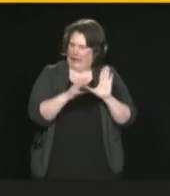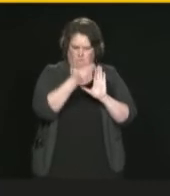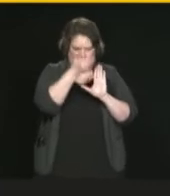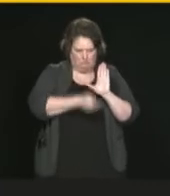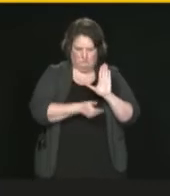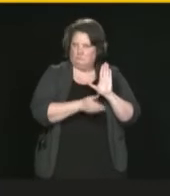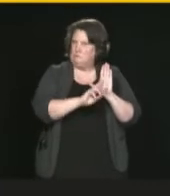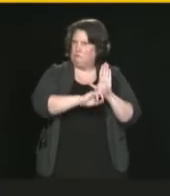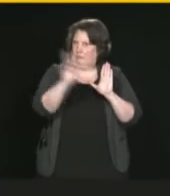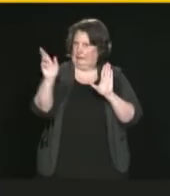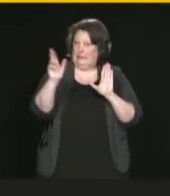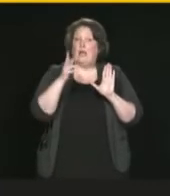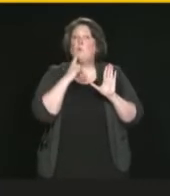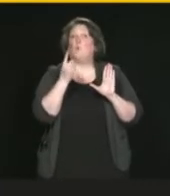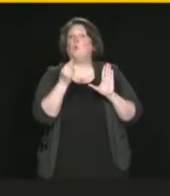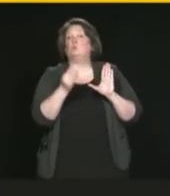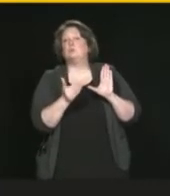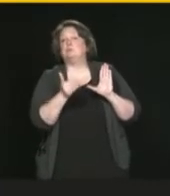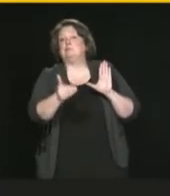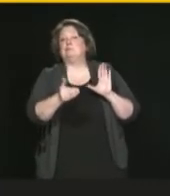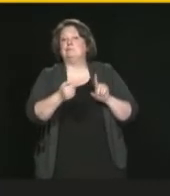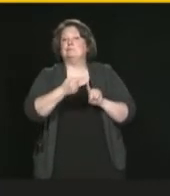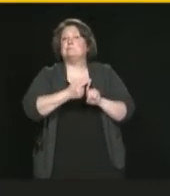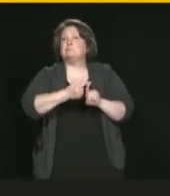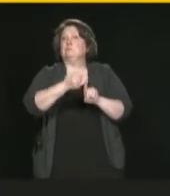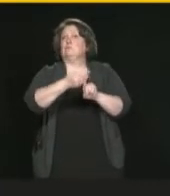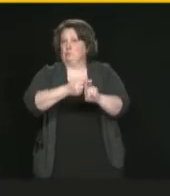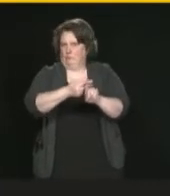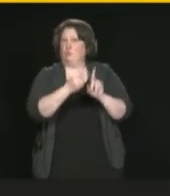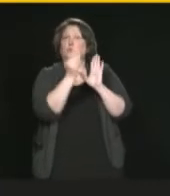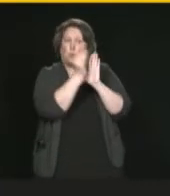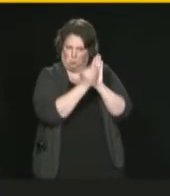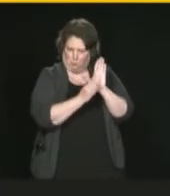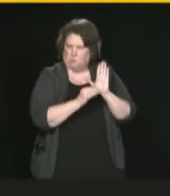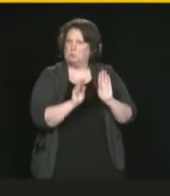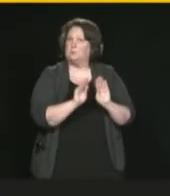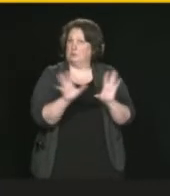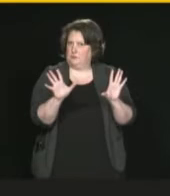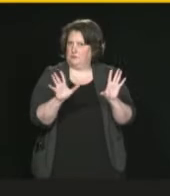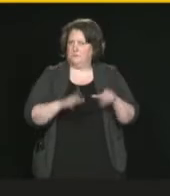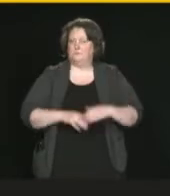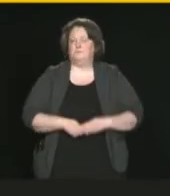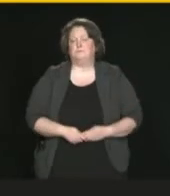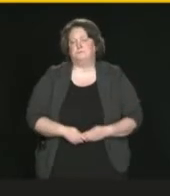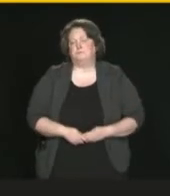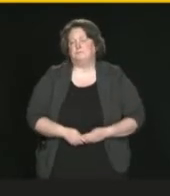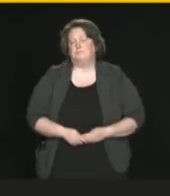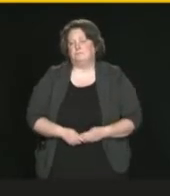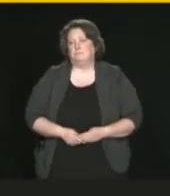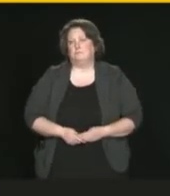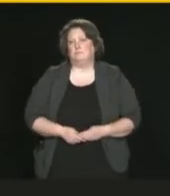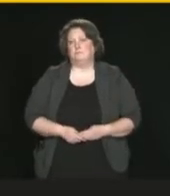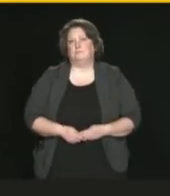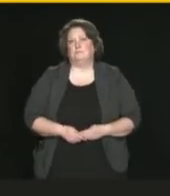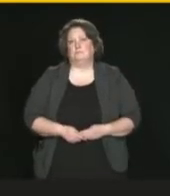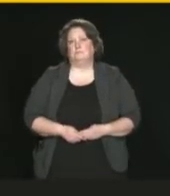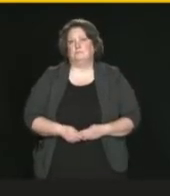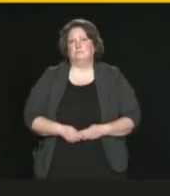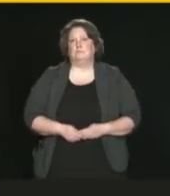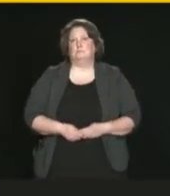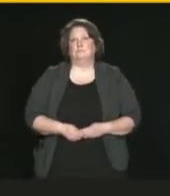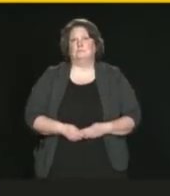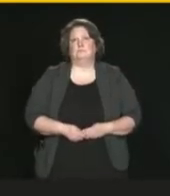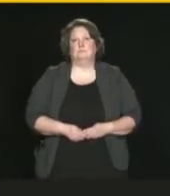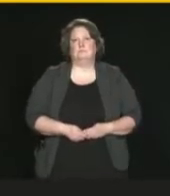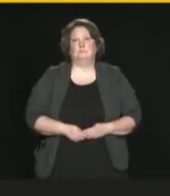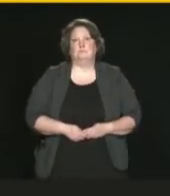coming months. But laying out the state of our economy now and what the state of our economy will